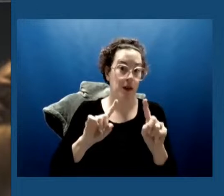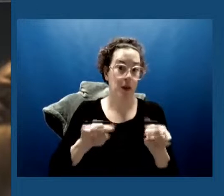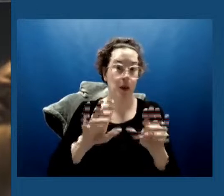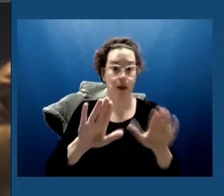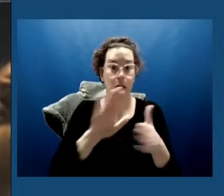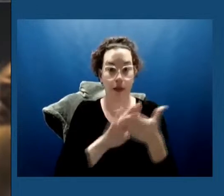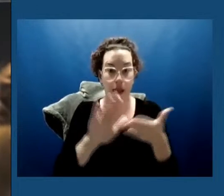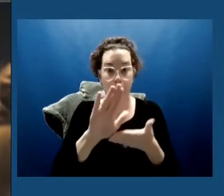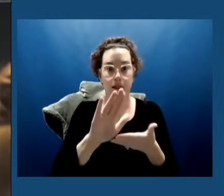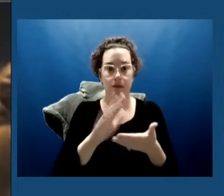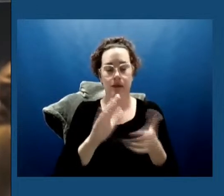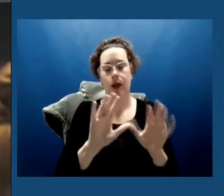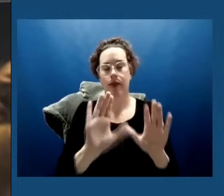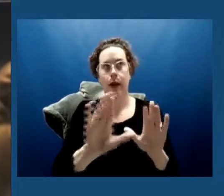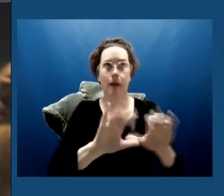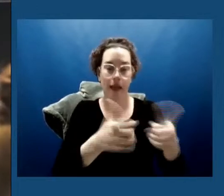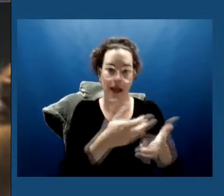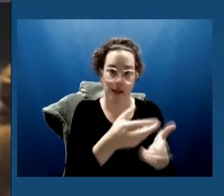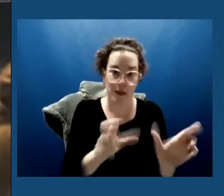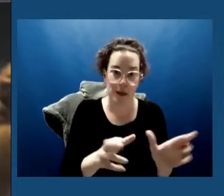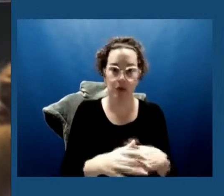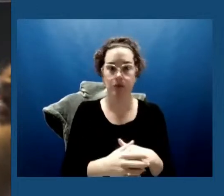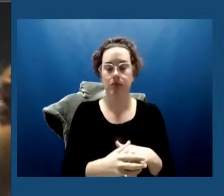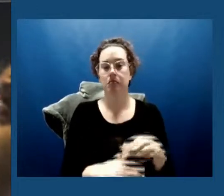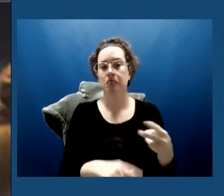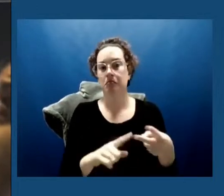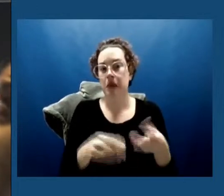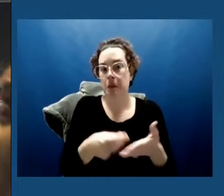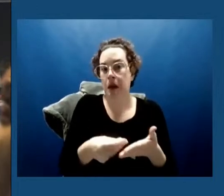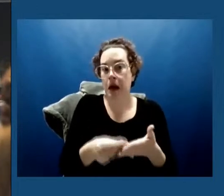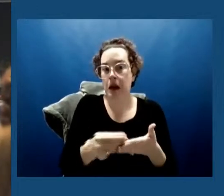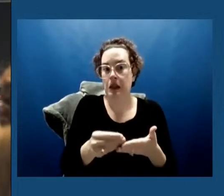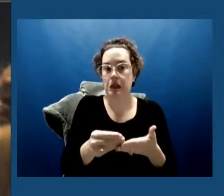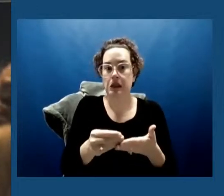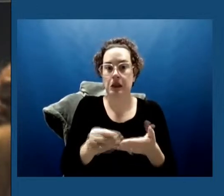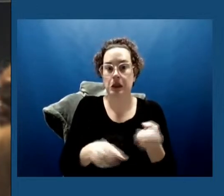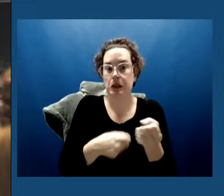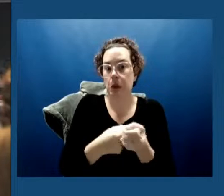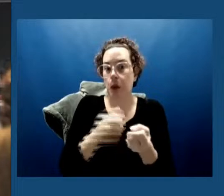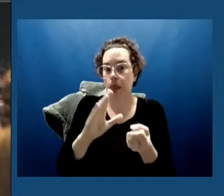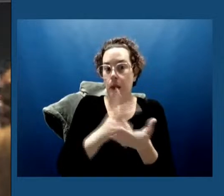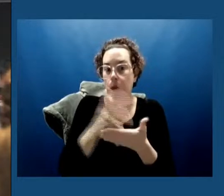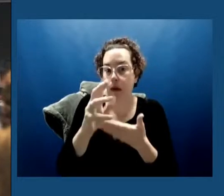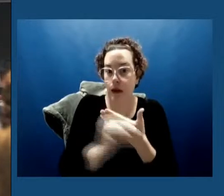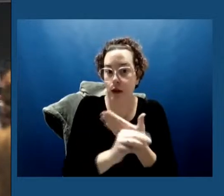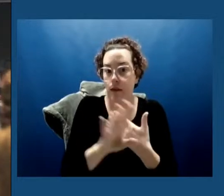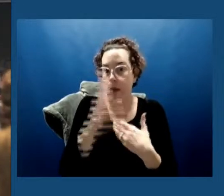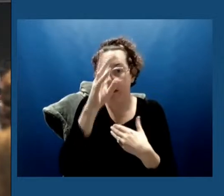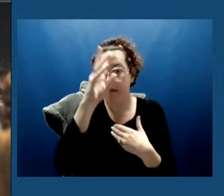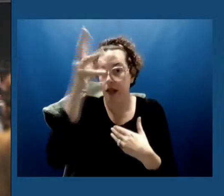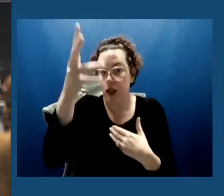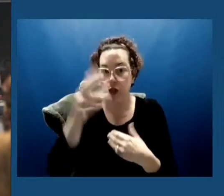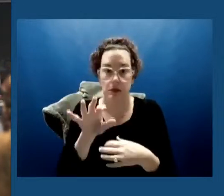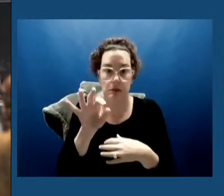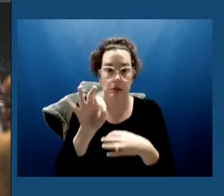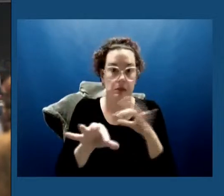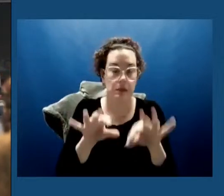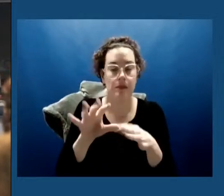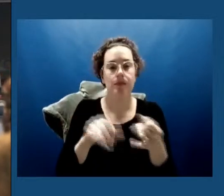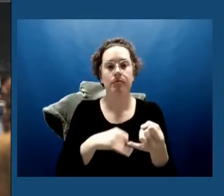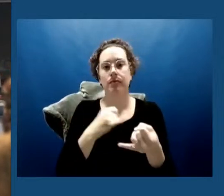it's giving money to support like the projects that they may have, the innovations. And the last thing